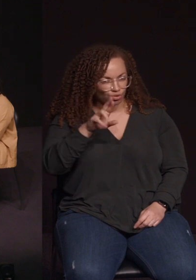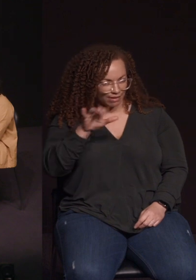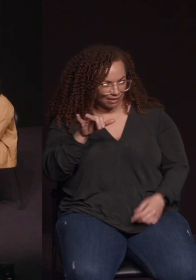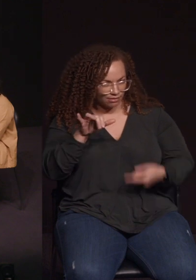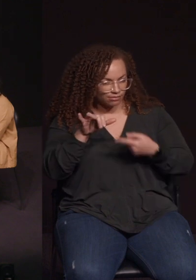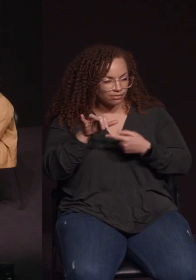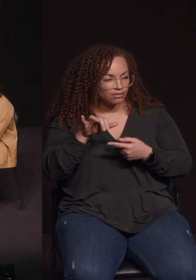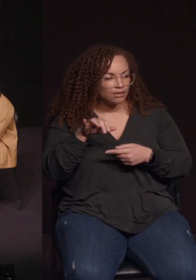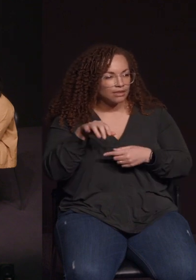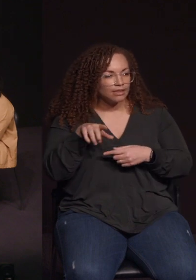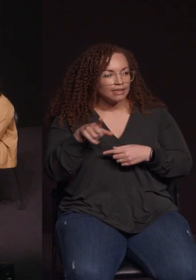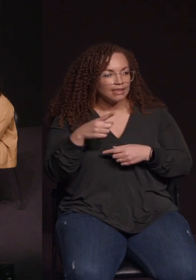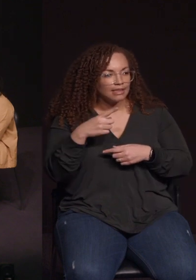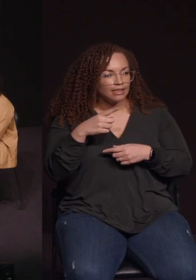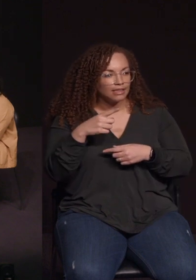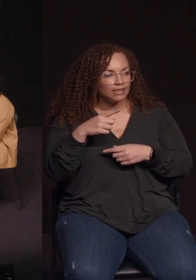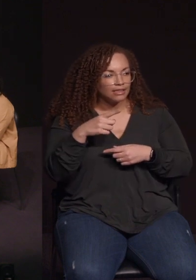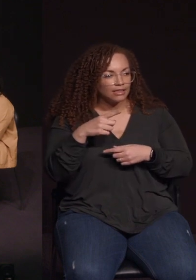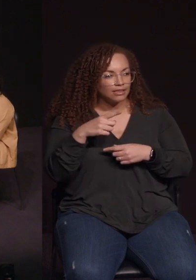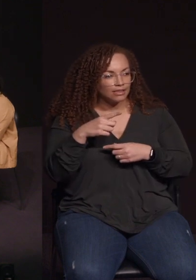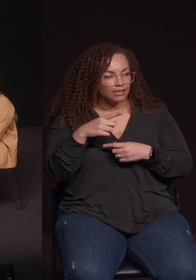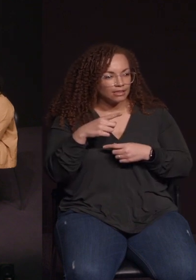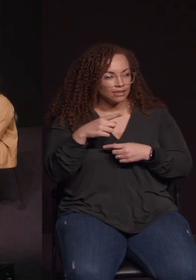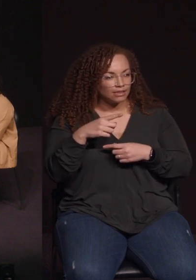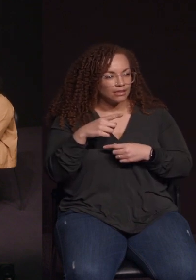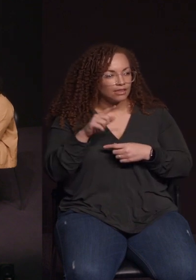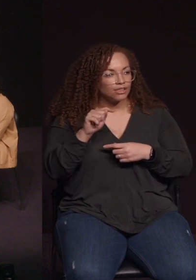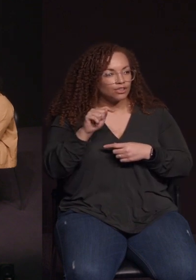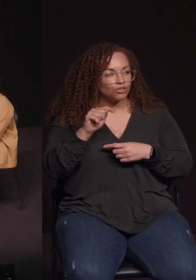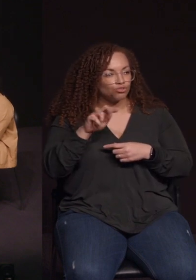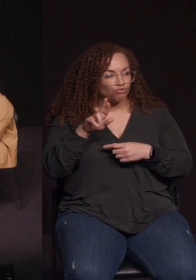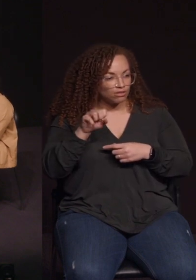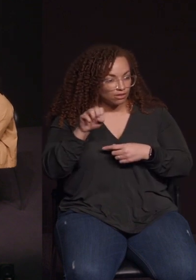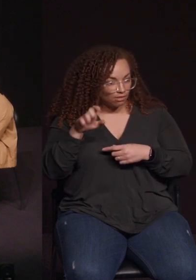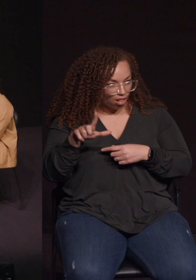He said that Ferguson taught the world how to fight back.